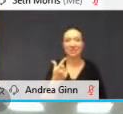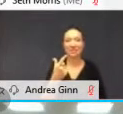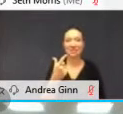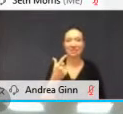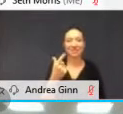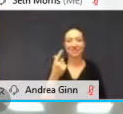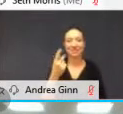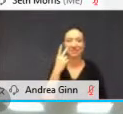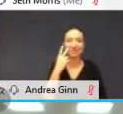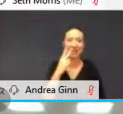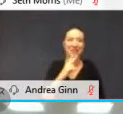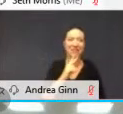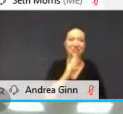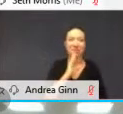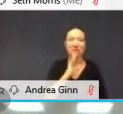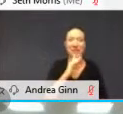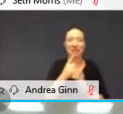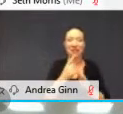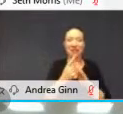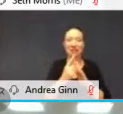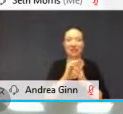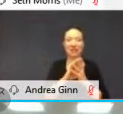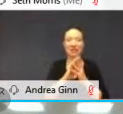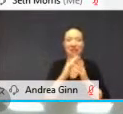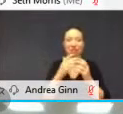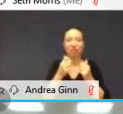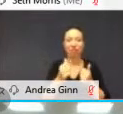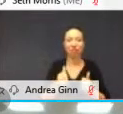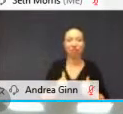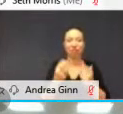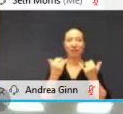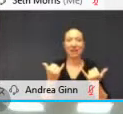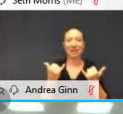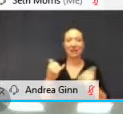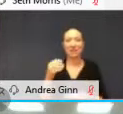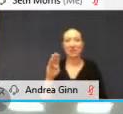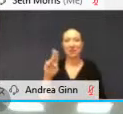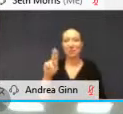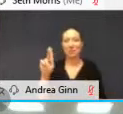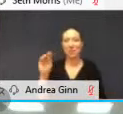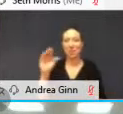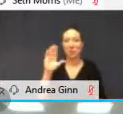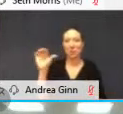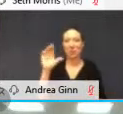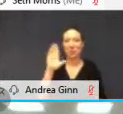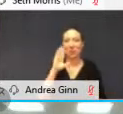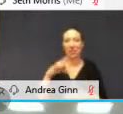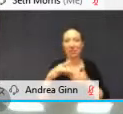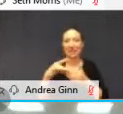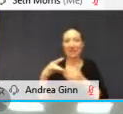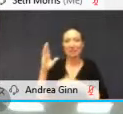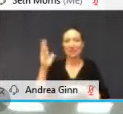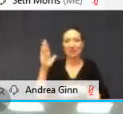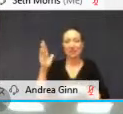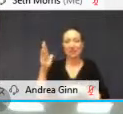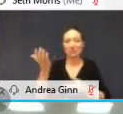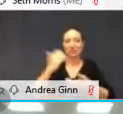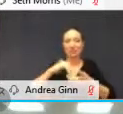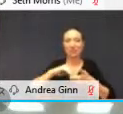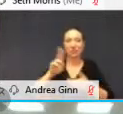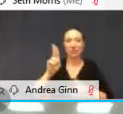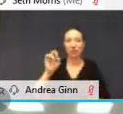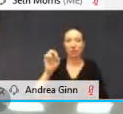one, and Ebuko will be the one to lead you through this presentation in collaboration with Urban Institute.